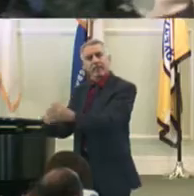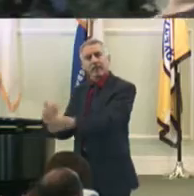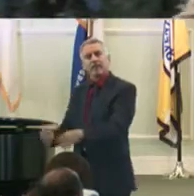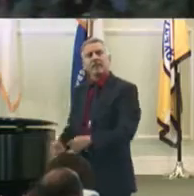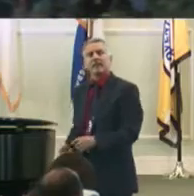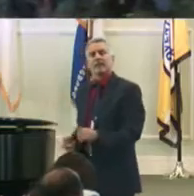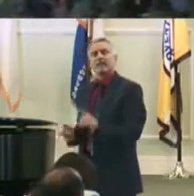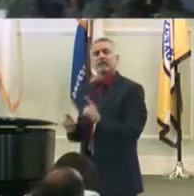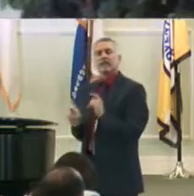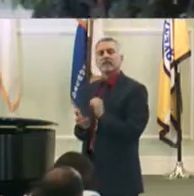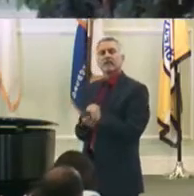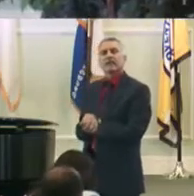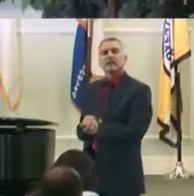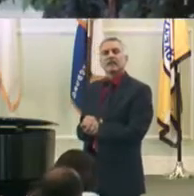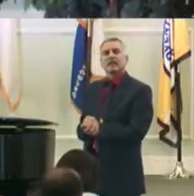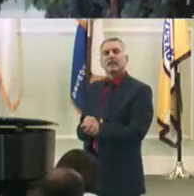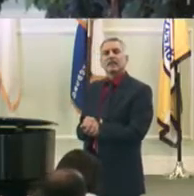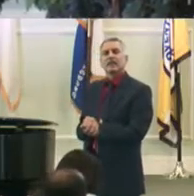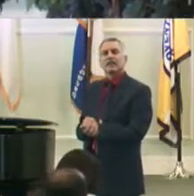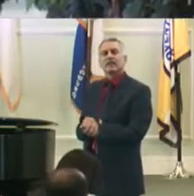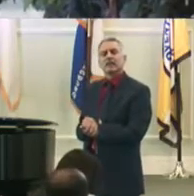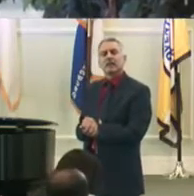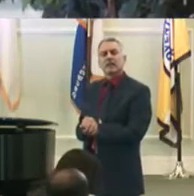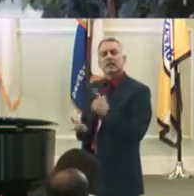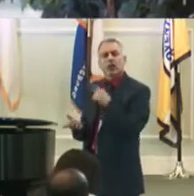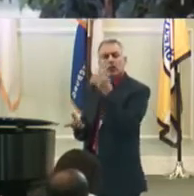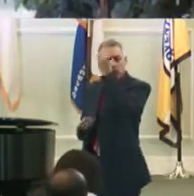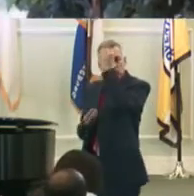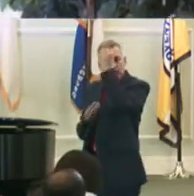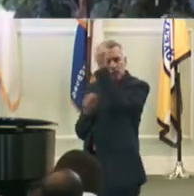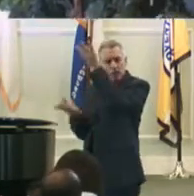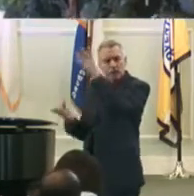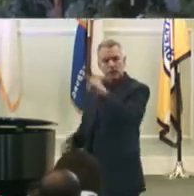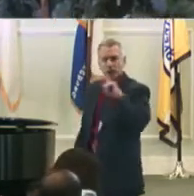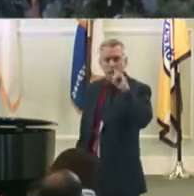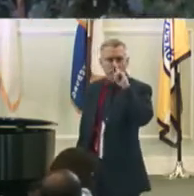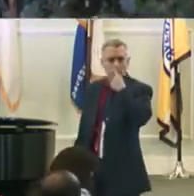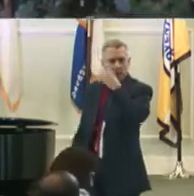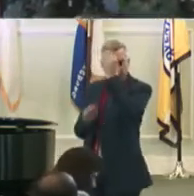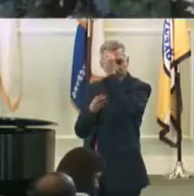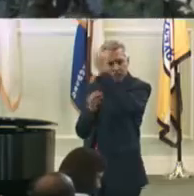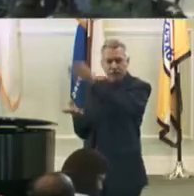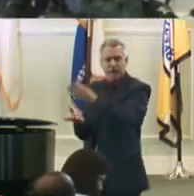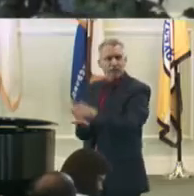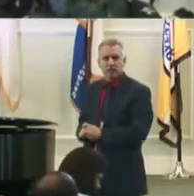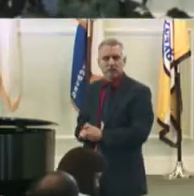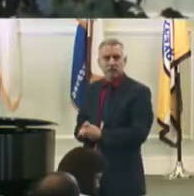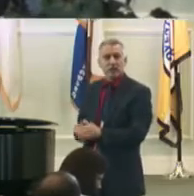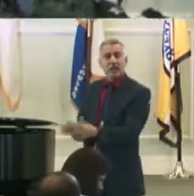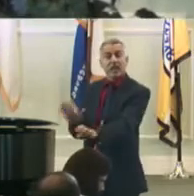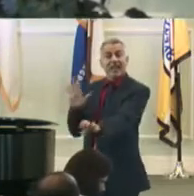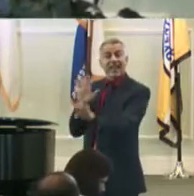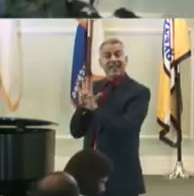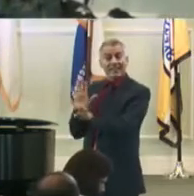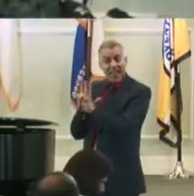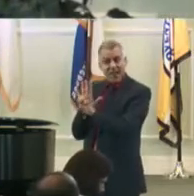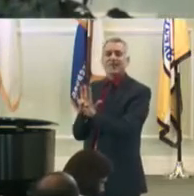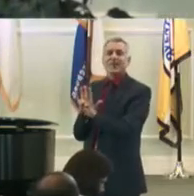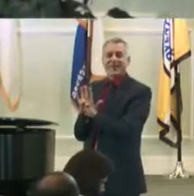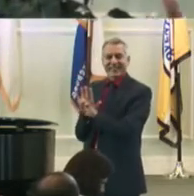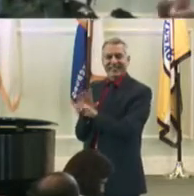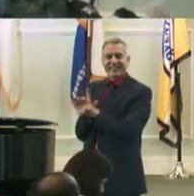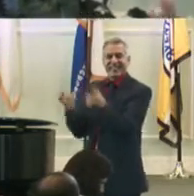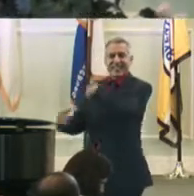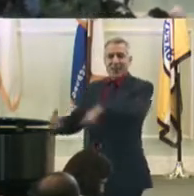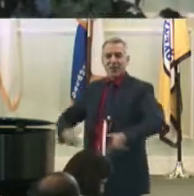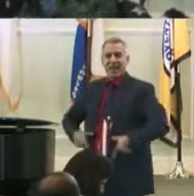on Ishtar and all that, and that's good information, and maybe you want to share that, or you can talk to them about what Jesus, the living Jesus, has done